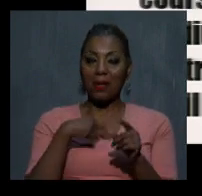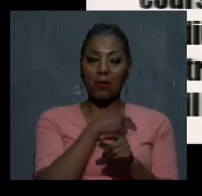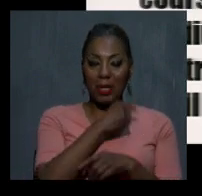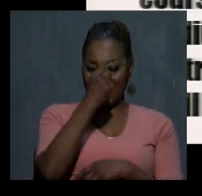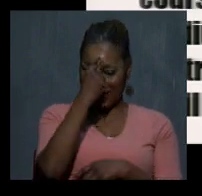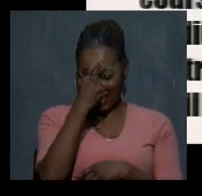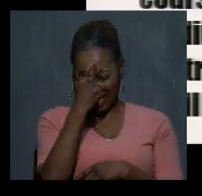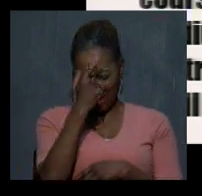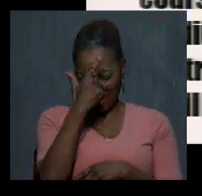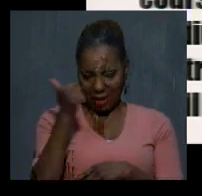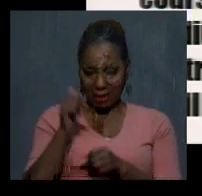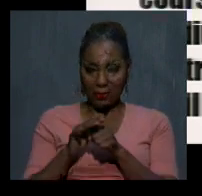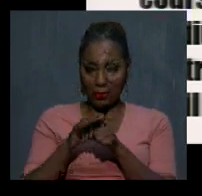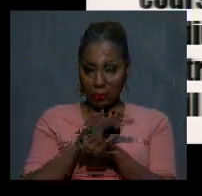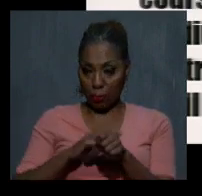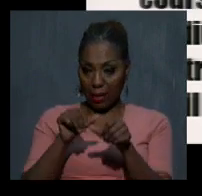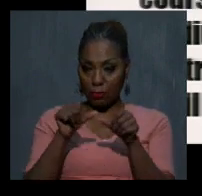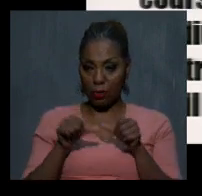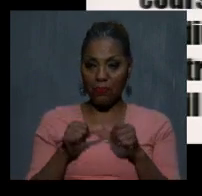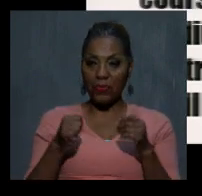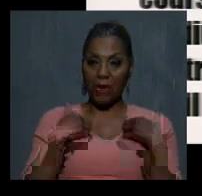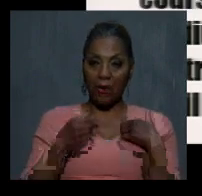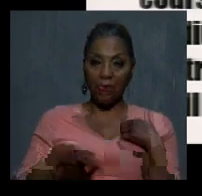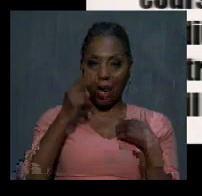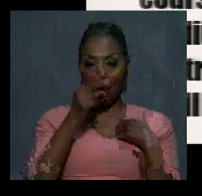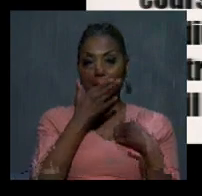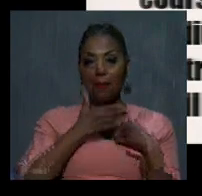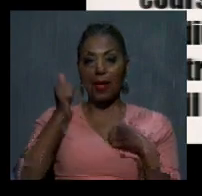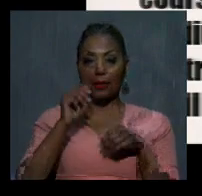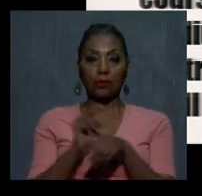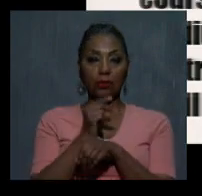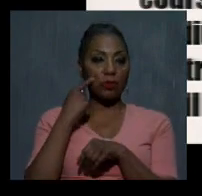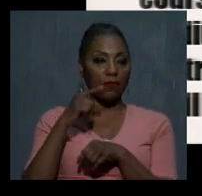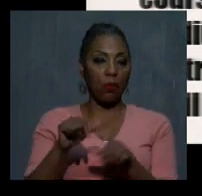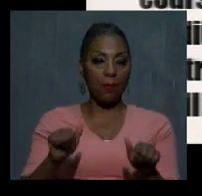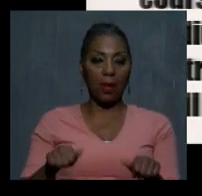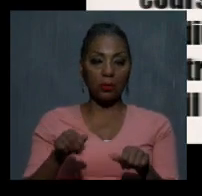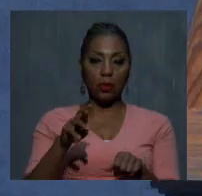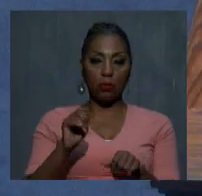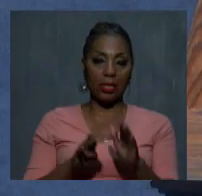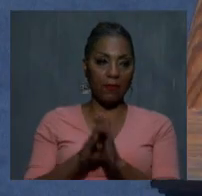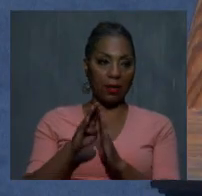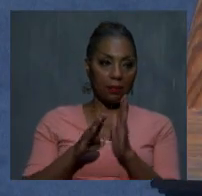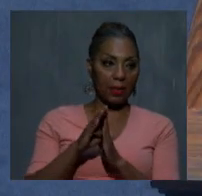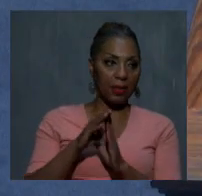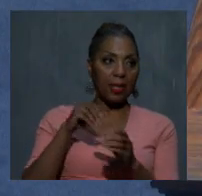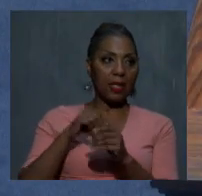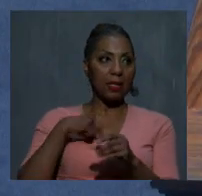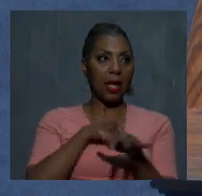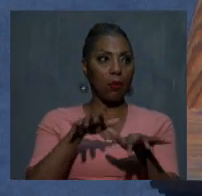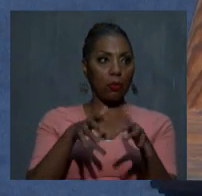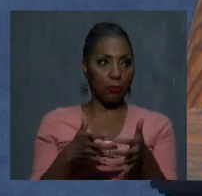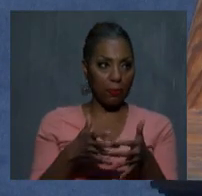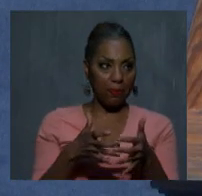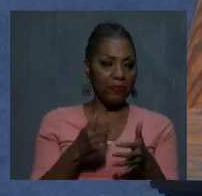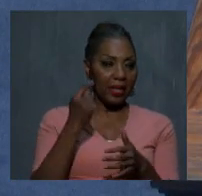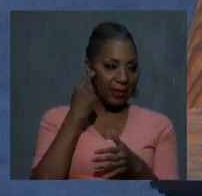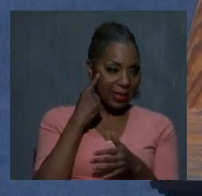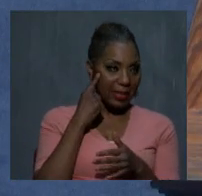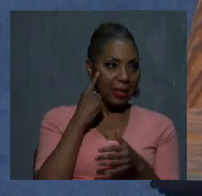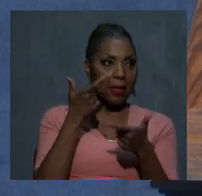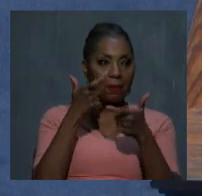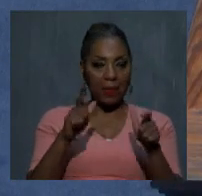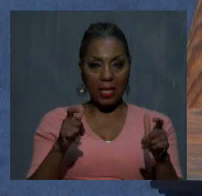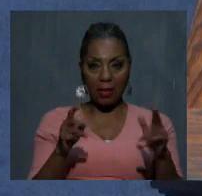more because this location has the highest and best for possible. And our group, I think,